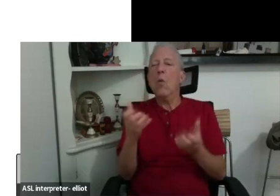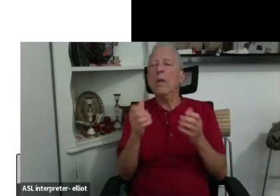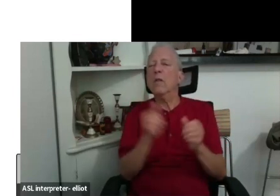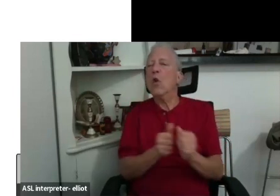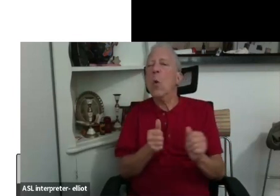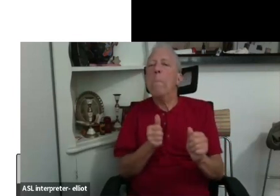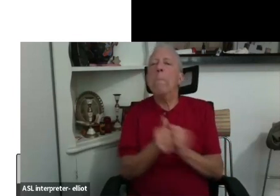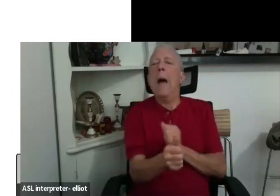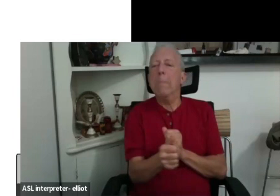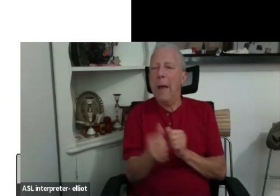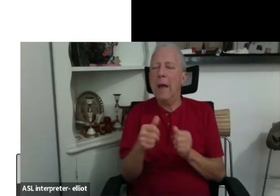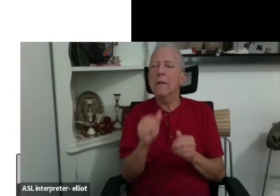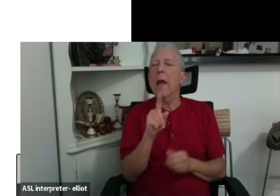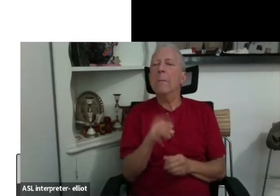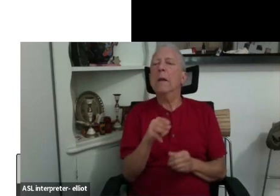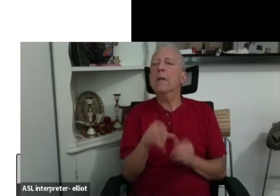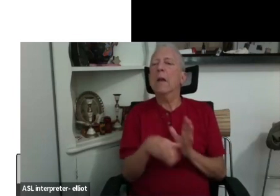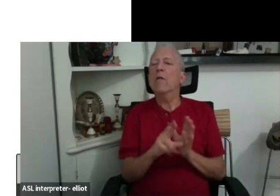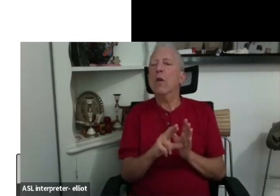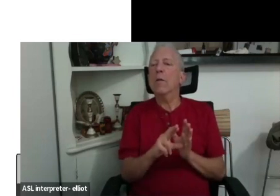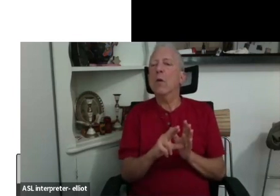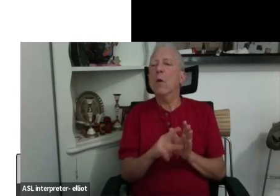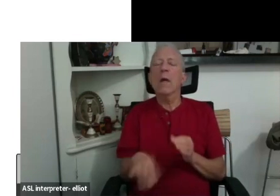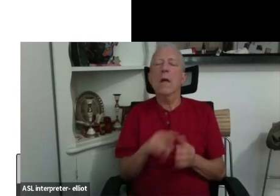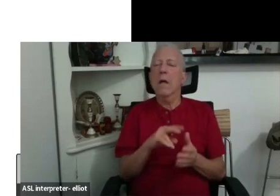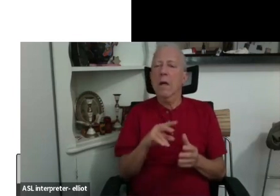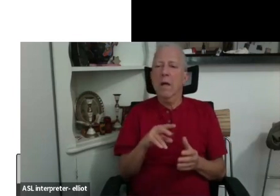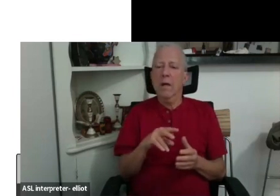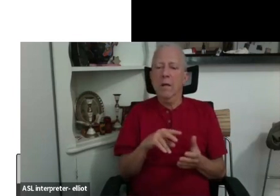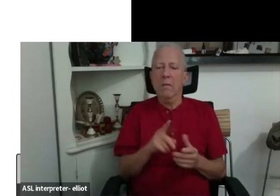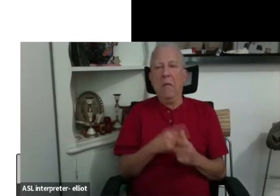administrative review, then the final determination will be